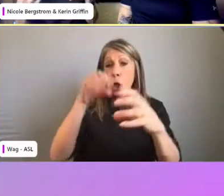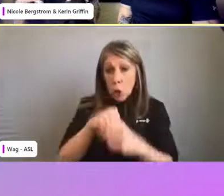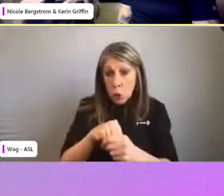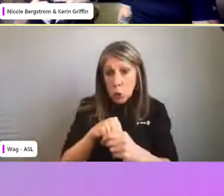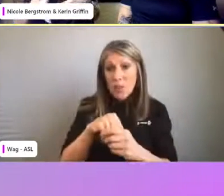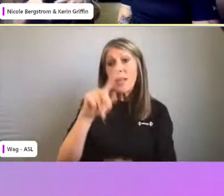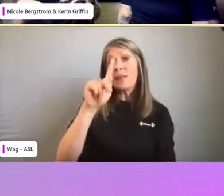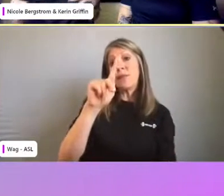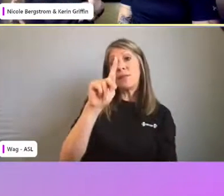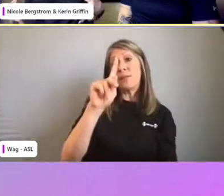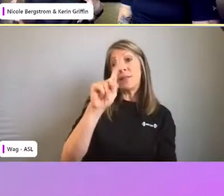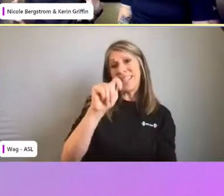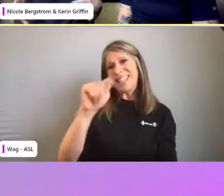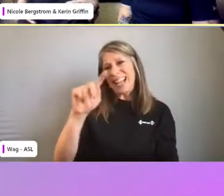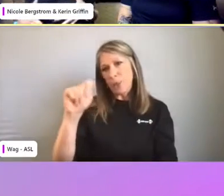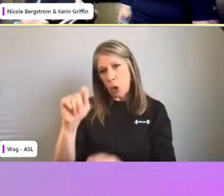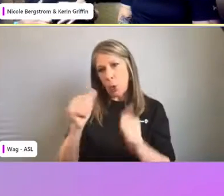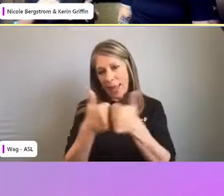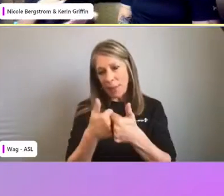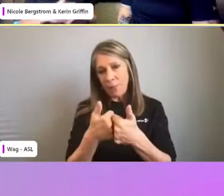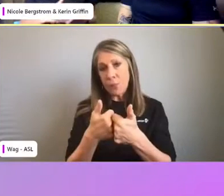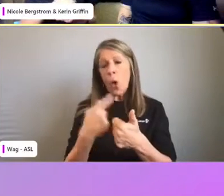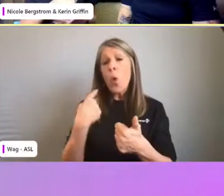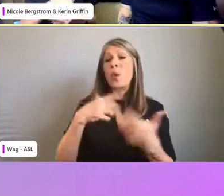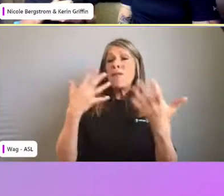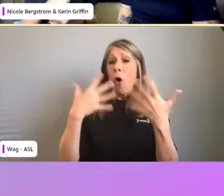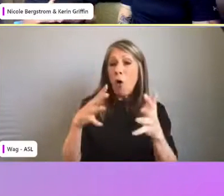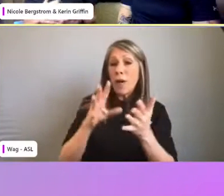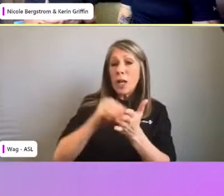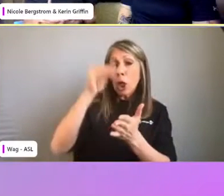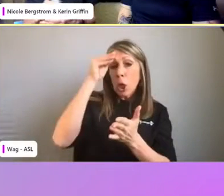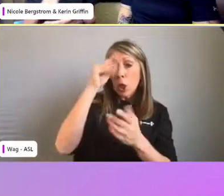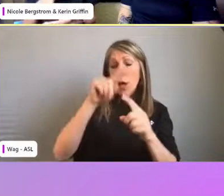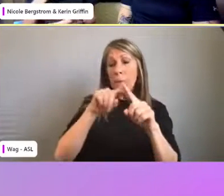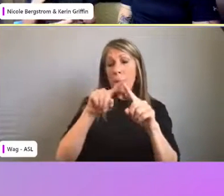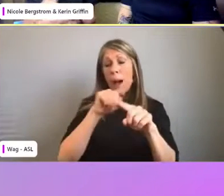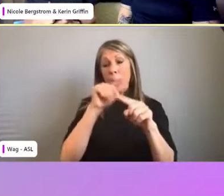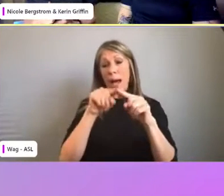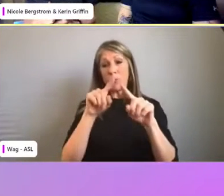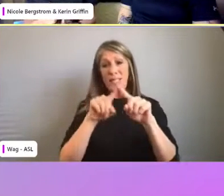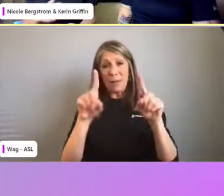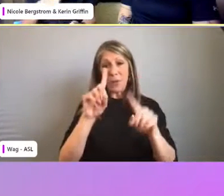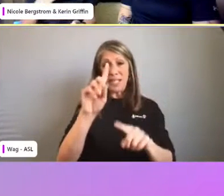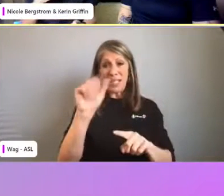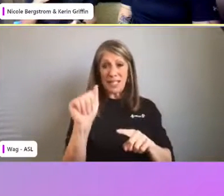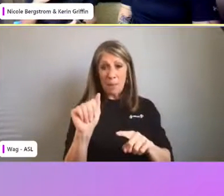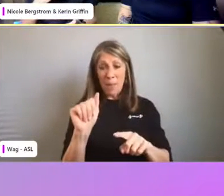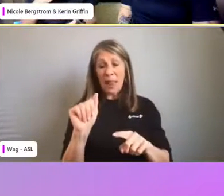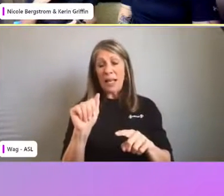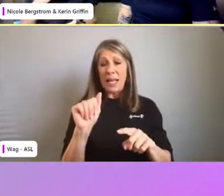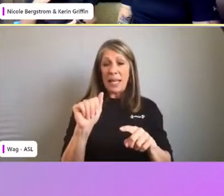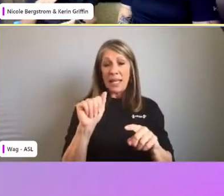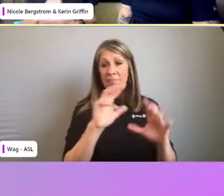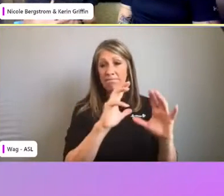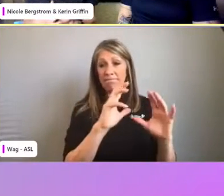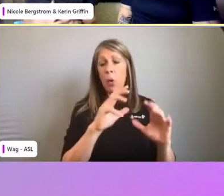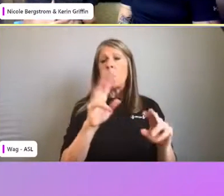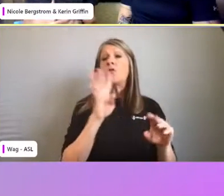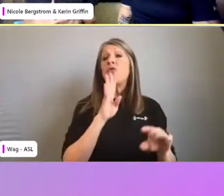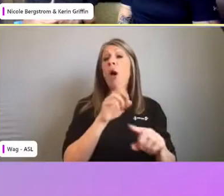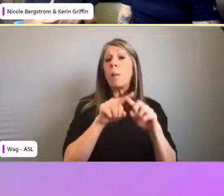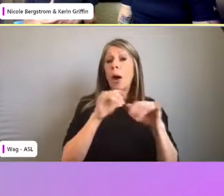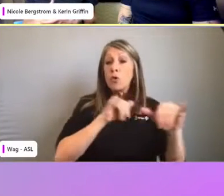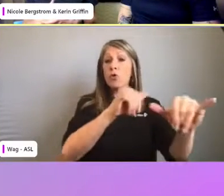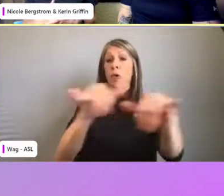game. We have already gone through learning around different disability personas. We've talked about universal